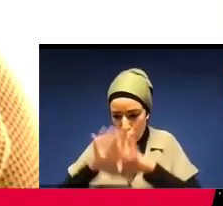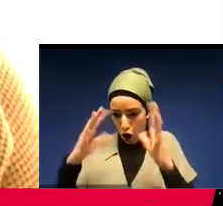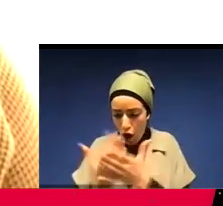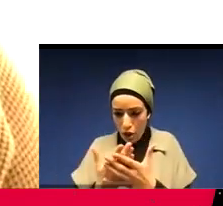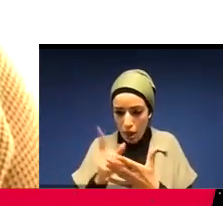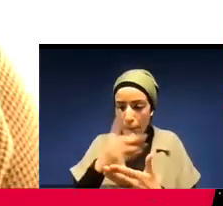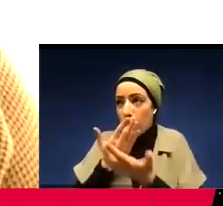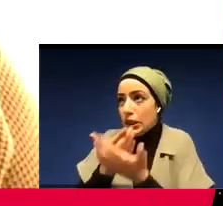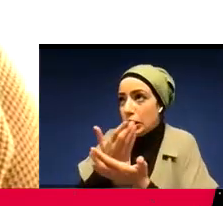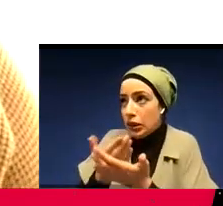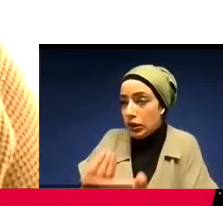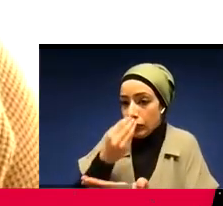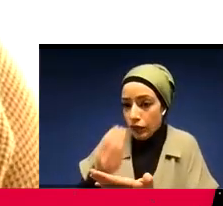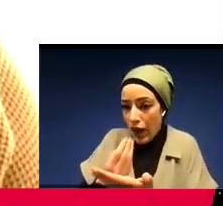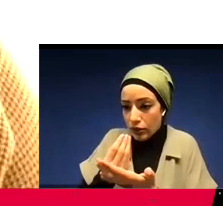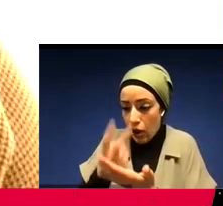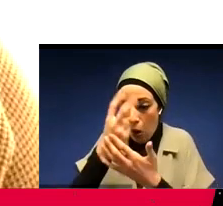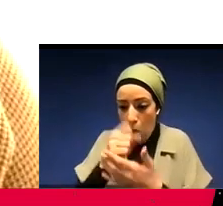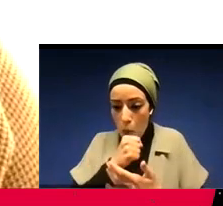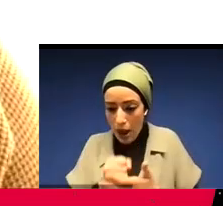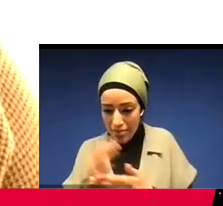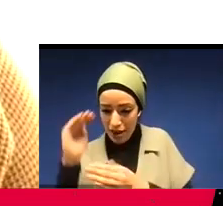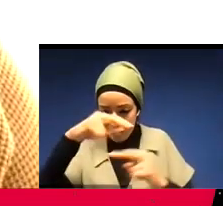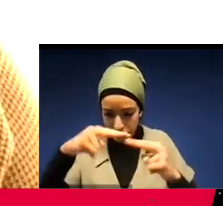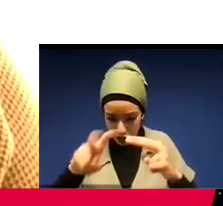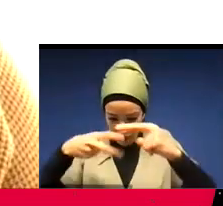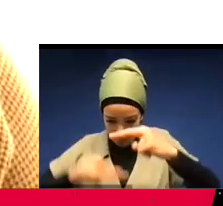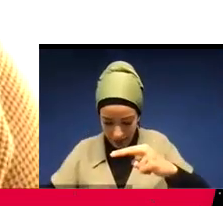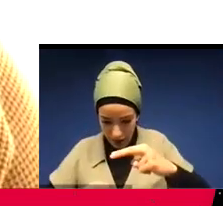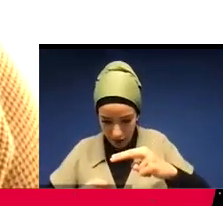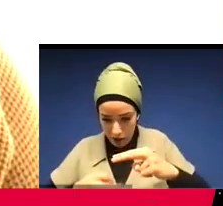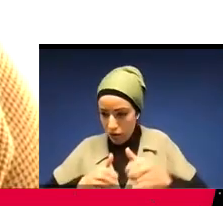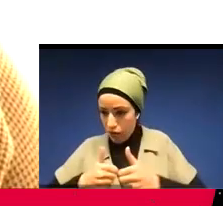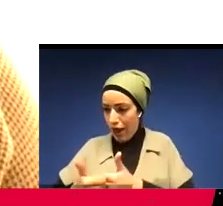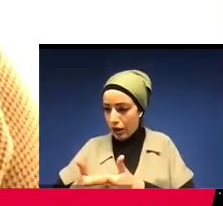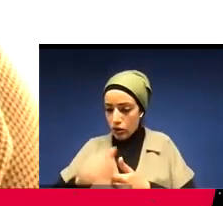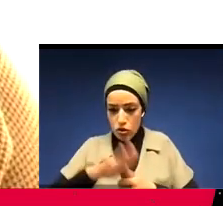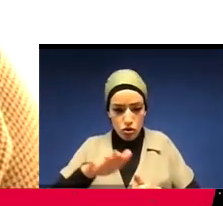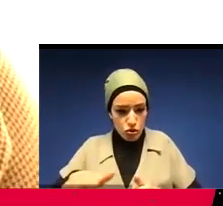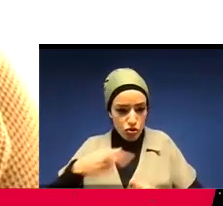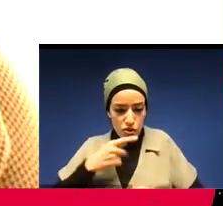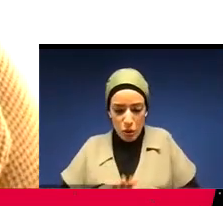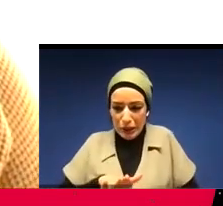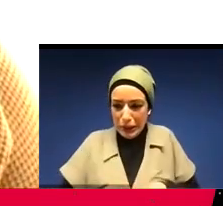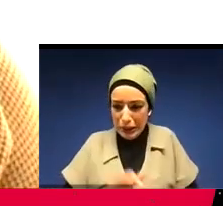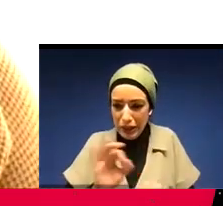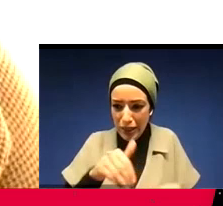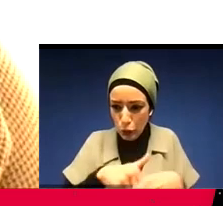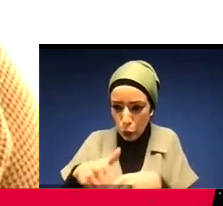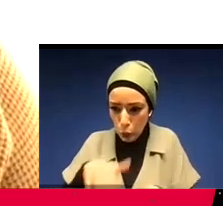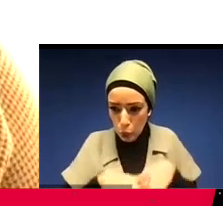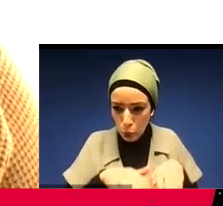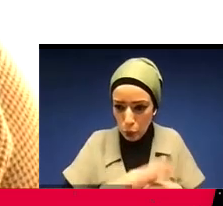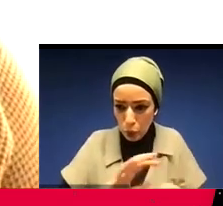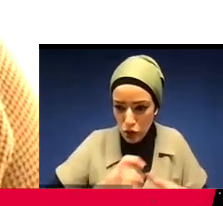hungry, that the beggars are fed, that the old man under the bridge and the woman wrapping herself in thin sheets in the back seat of a car, and the children who